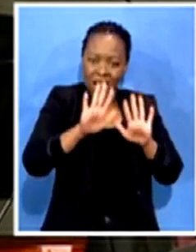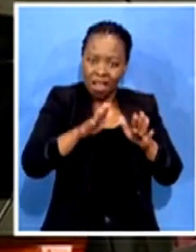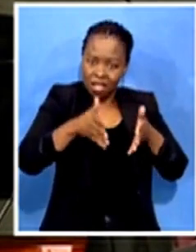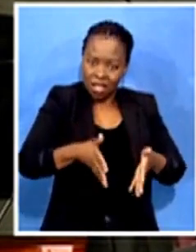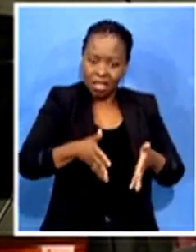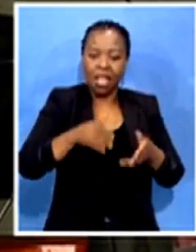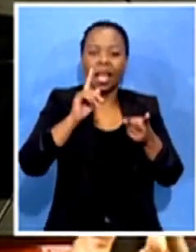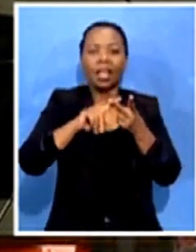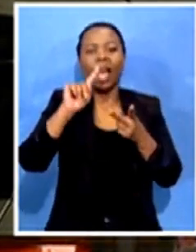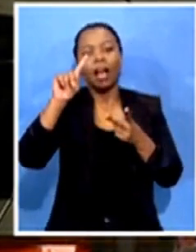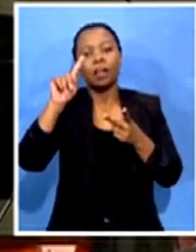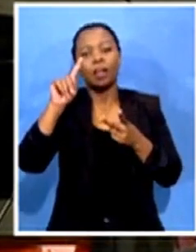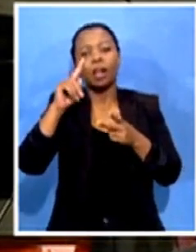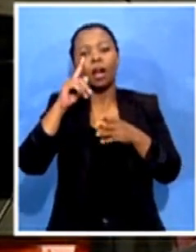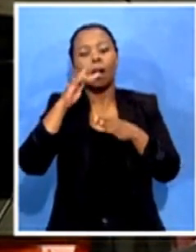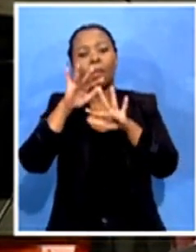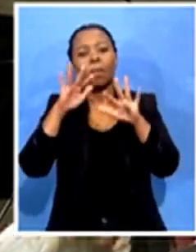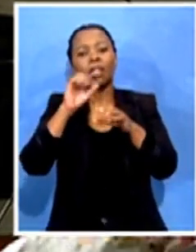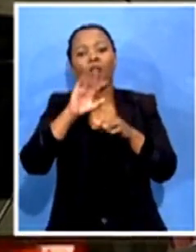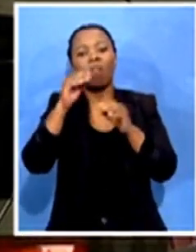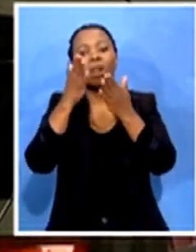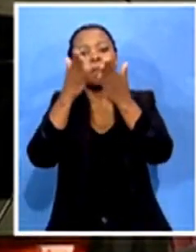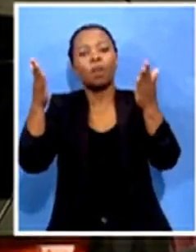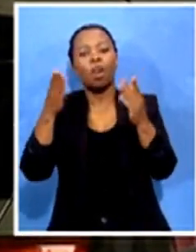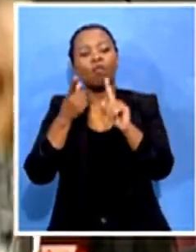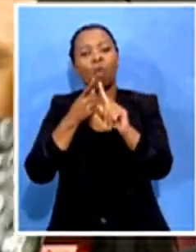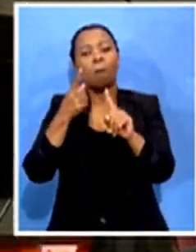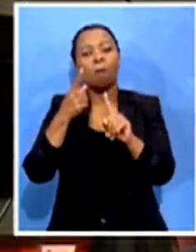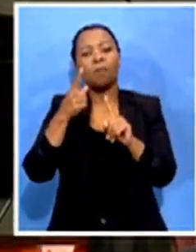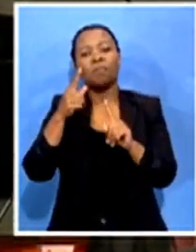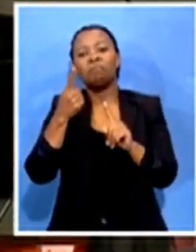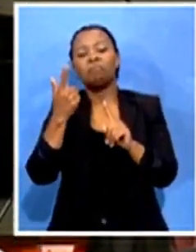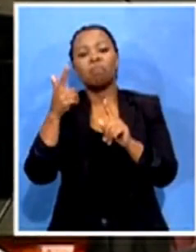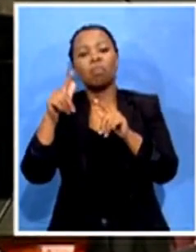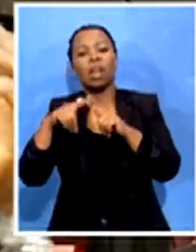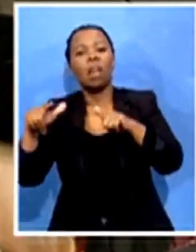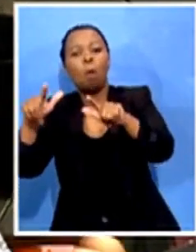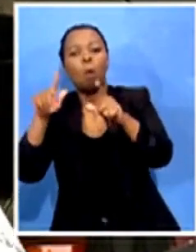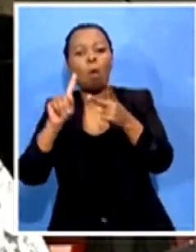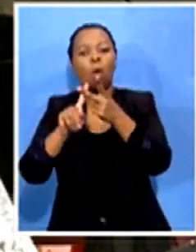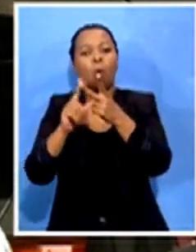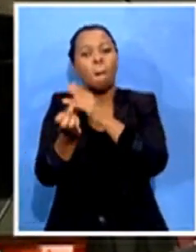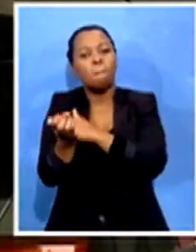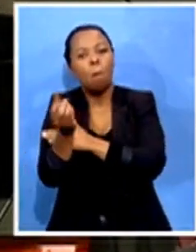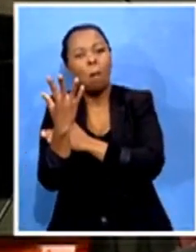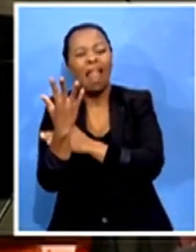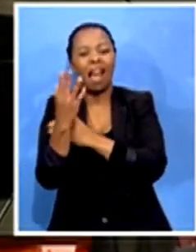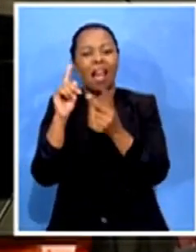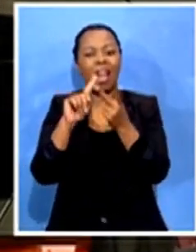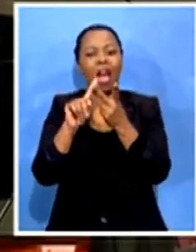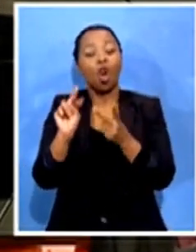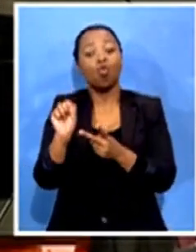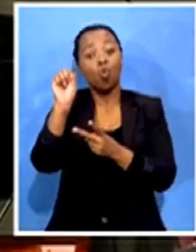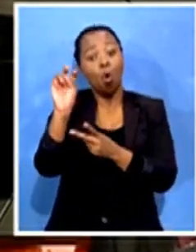have come from neighboring provinces like Mpumalanga, Limpopo, and the Northwest. And a lot of them just bring